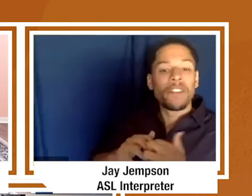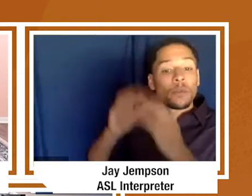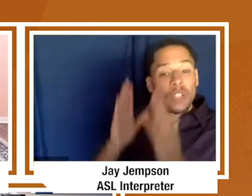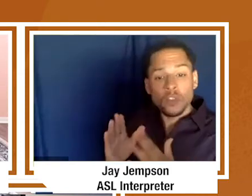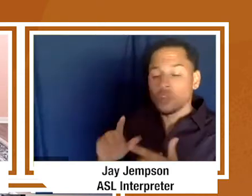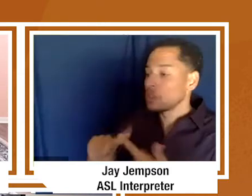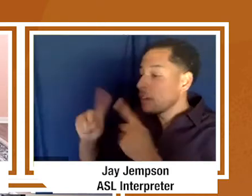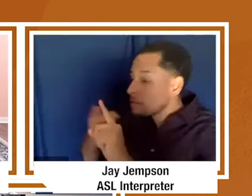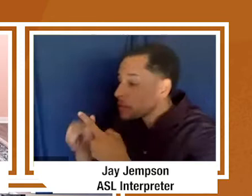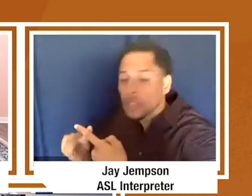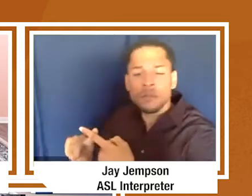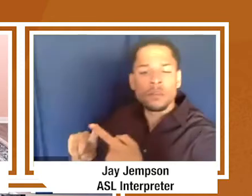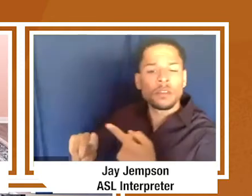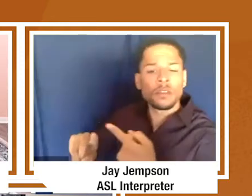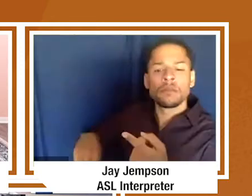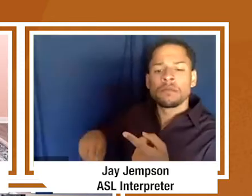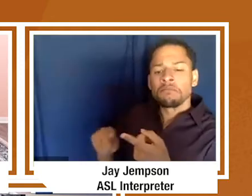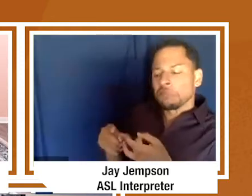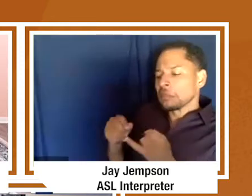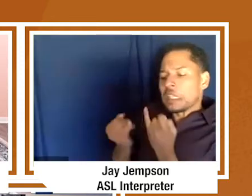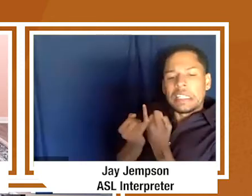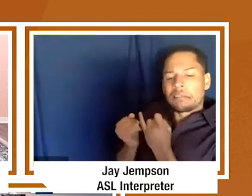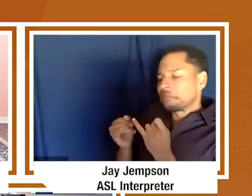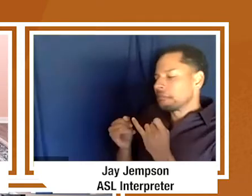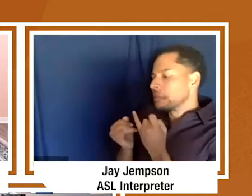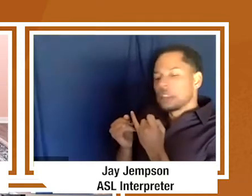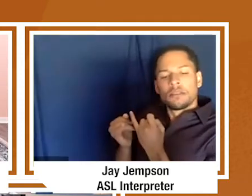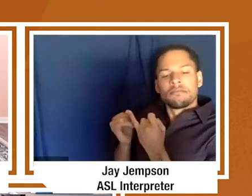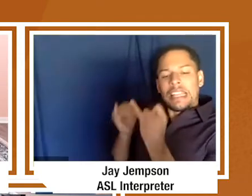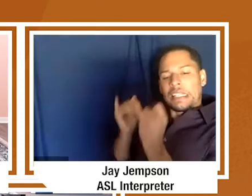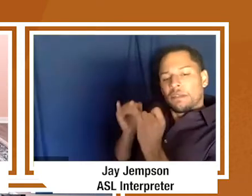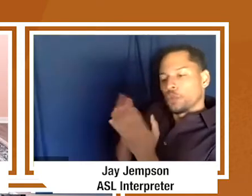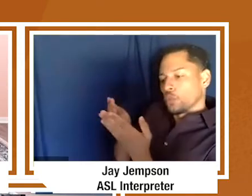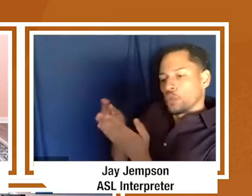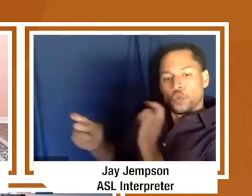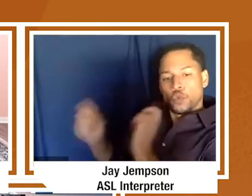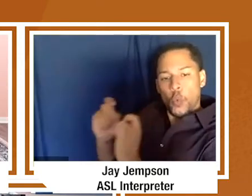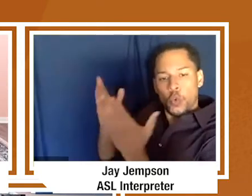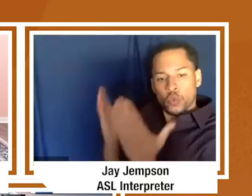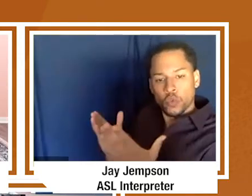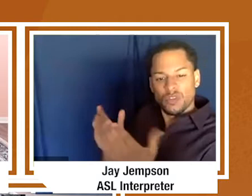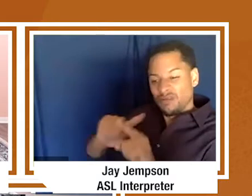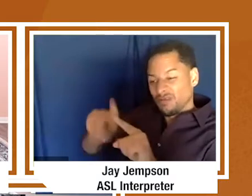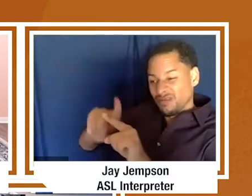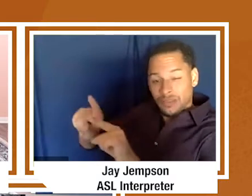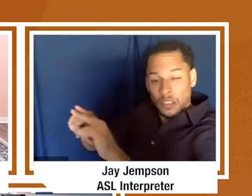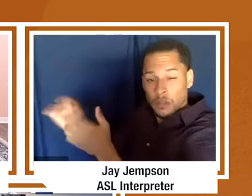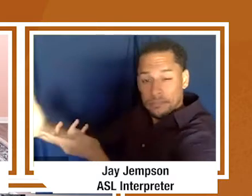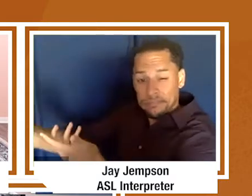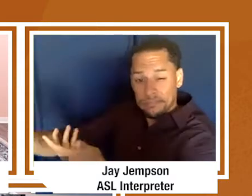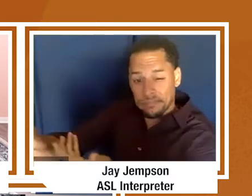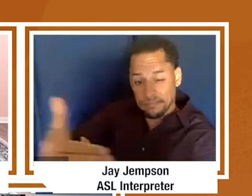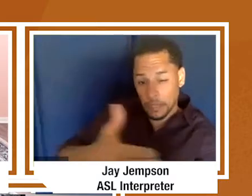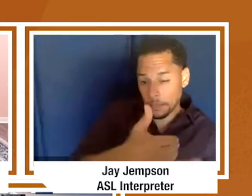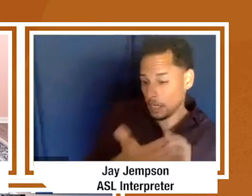foundations, our individual donors. Those who are part of the dance community have been